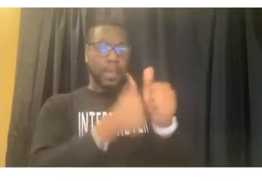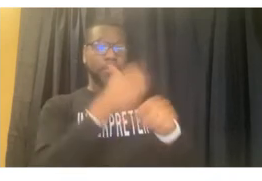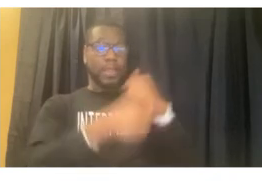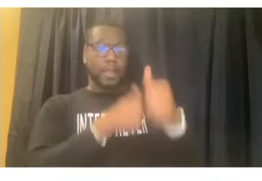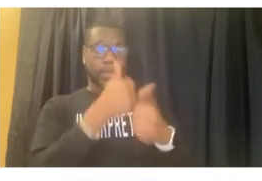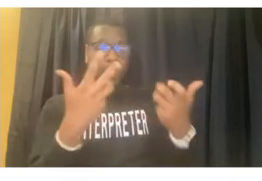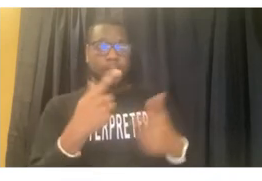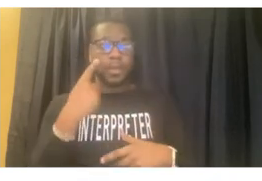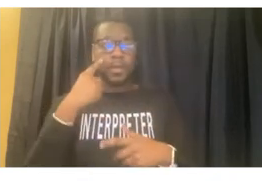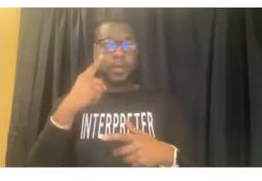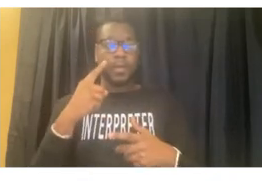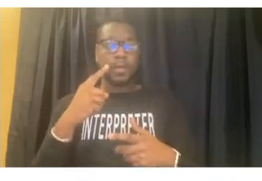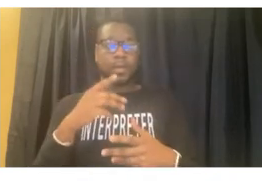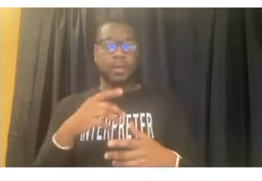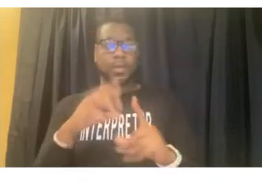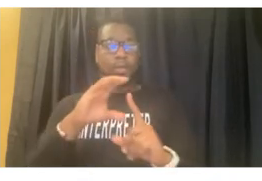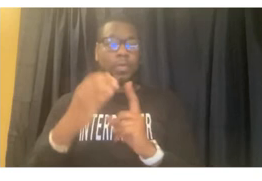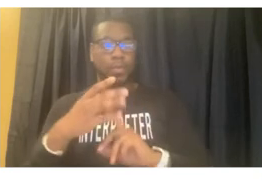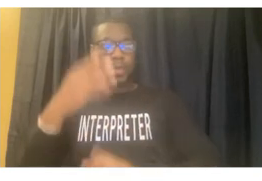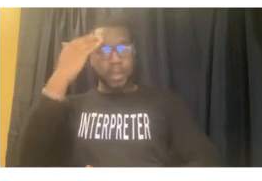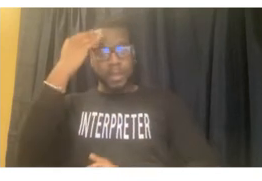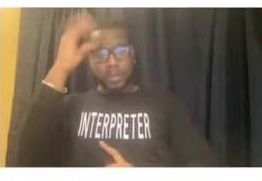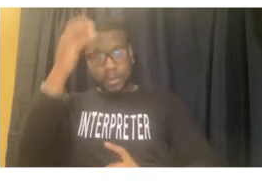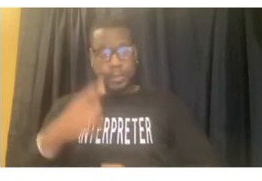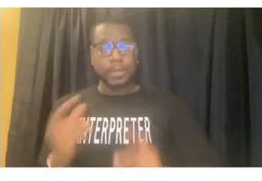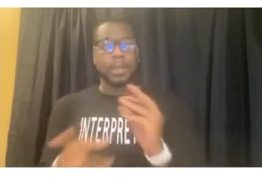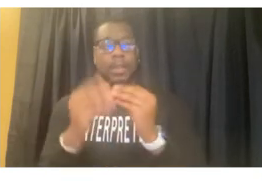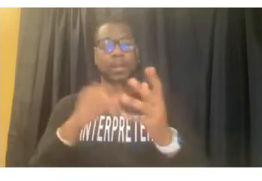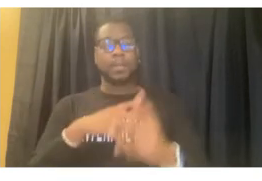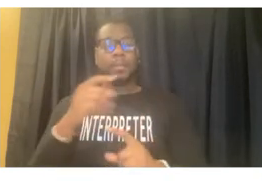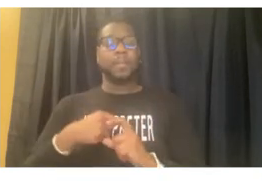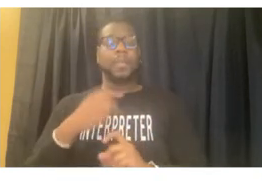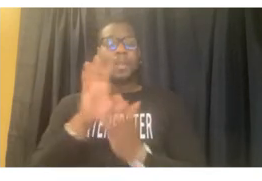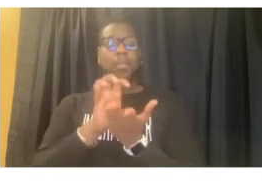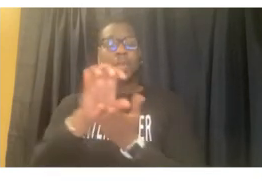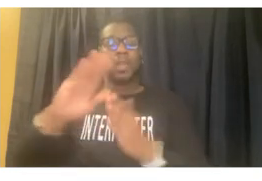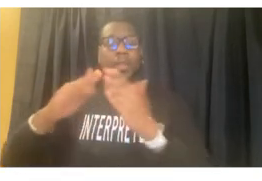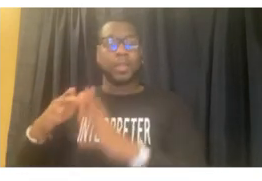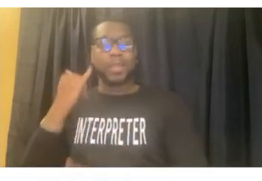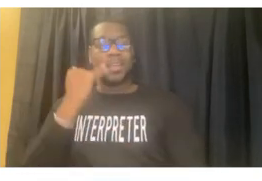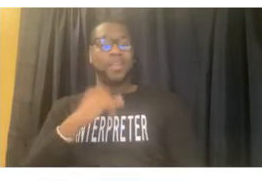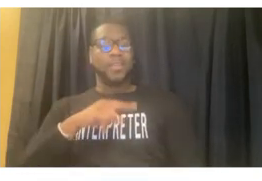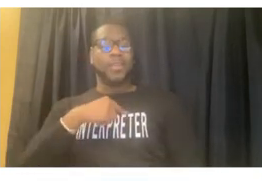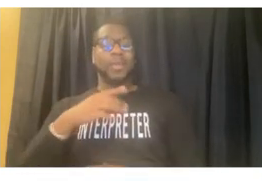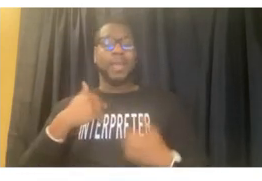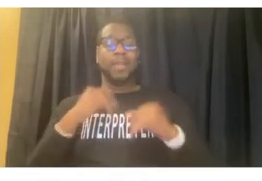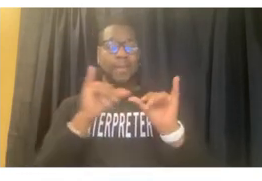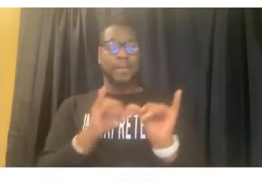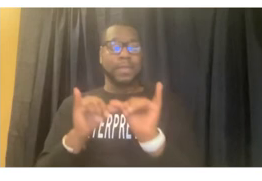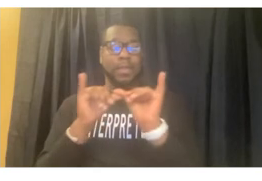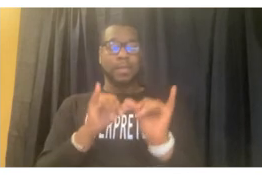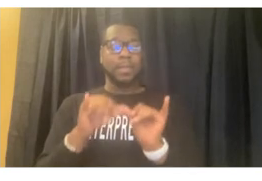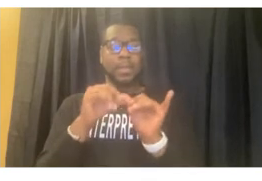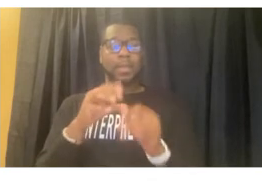order to best serve marginalized communities. And similar to if we are Black and Brown folks who are serving the community, being able